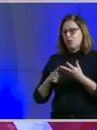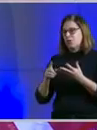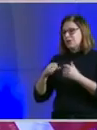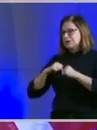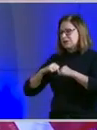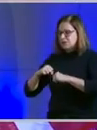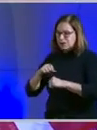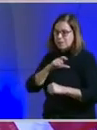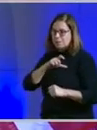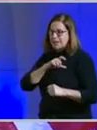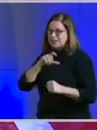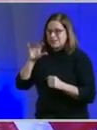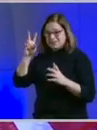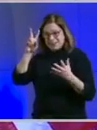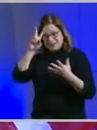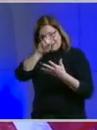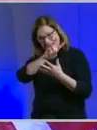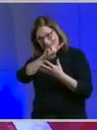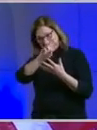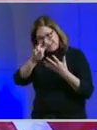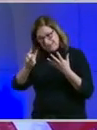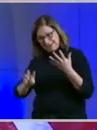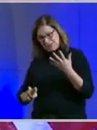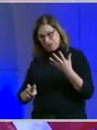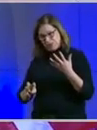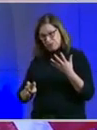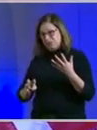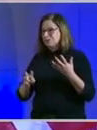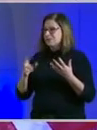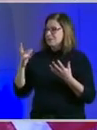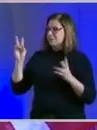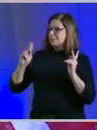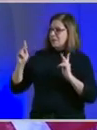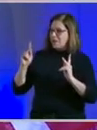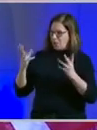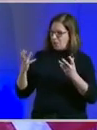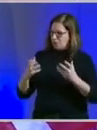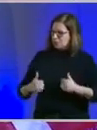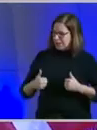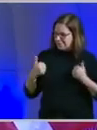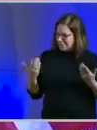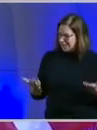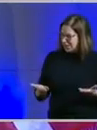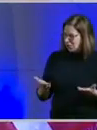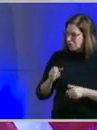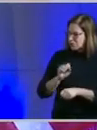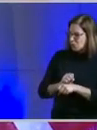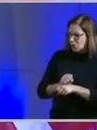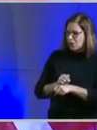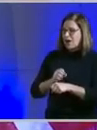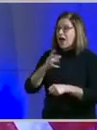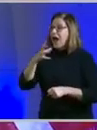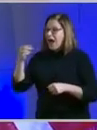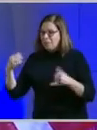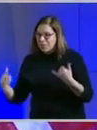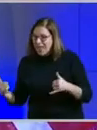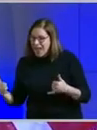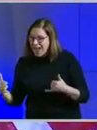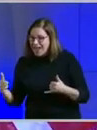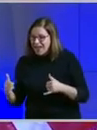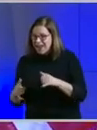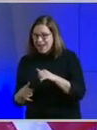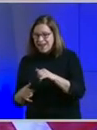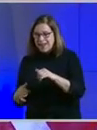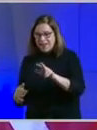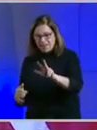where you want to live, work, and play, and be at all the time, which causes us to get to over 700,000 people, which causes us to